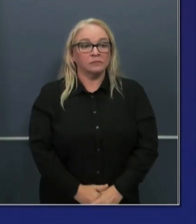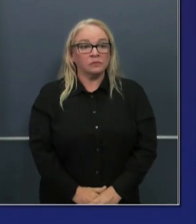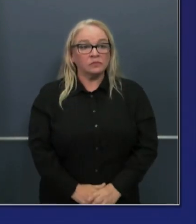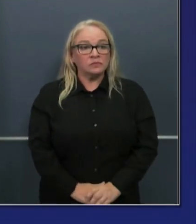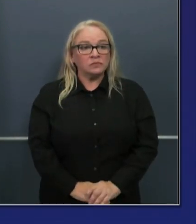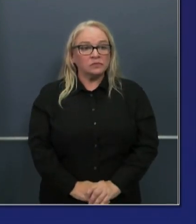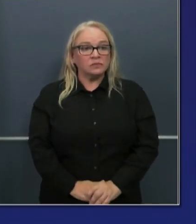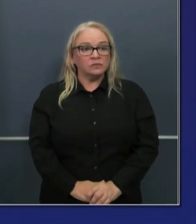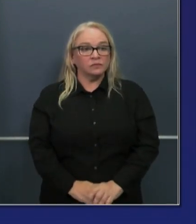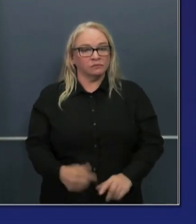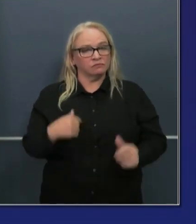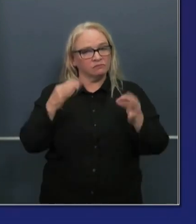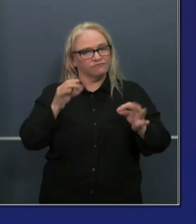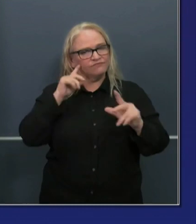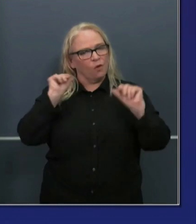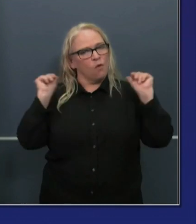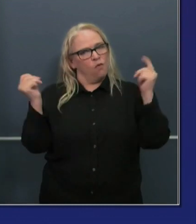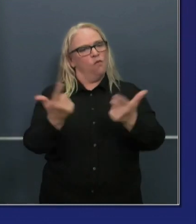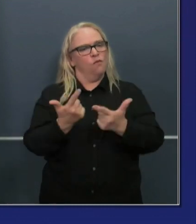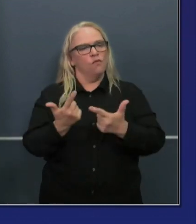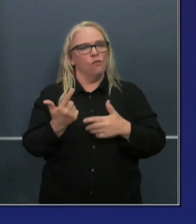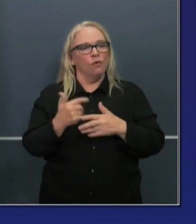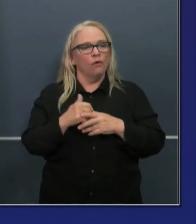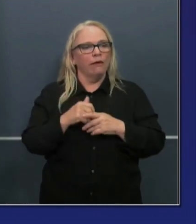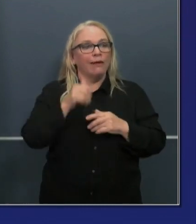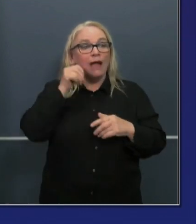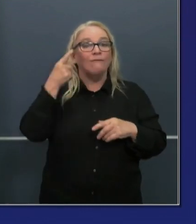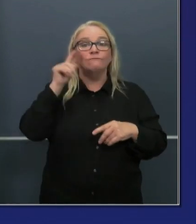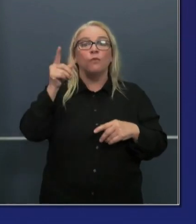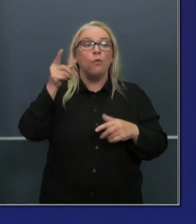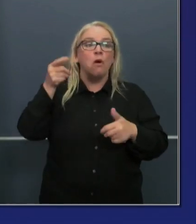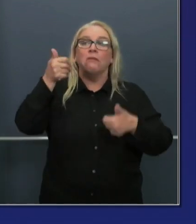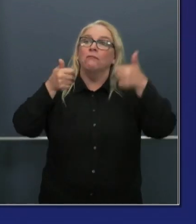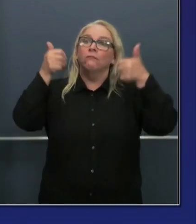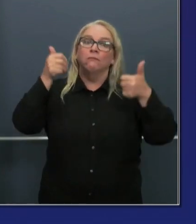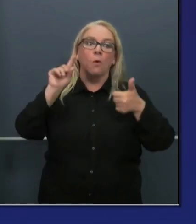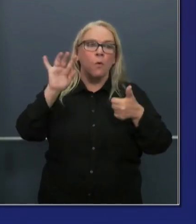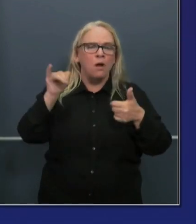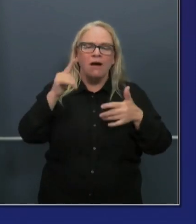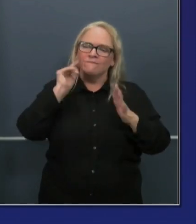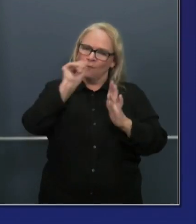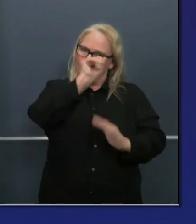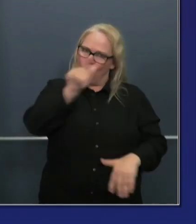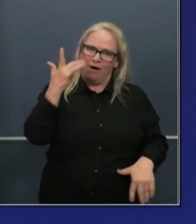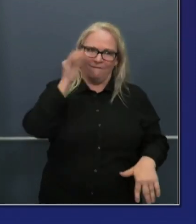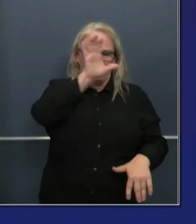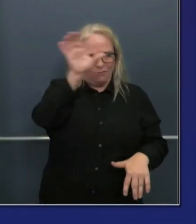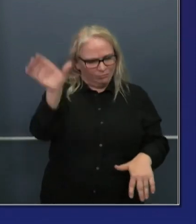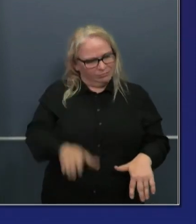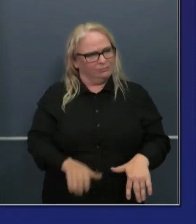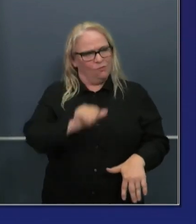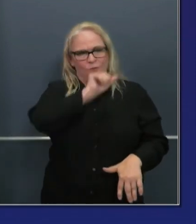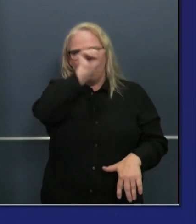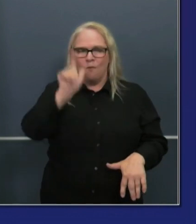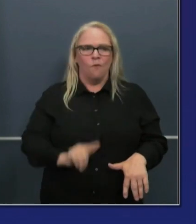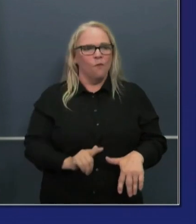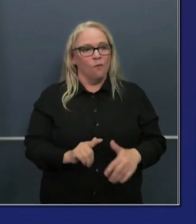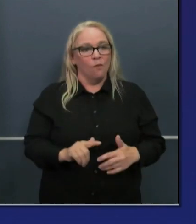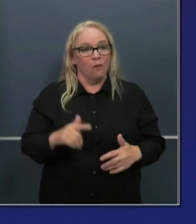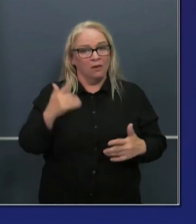Again, California, said on many occasions, size of 21 states, populations combined. As a